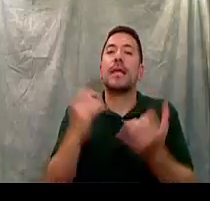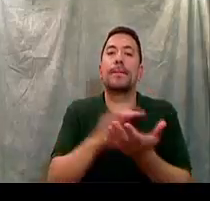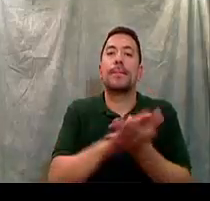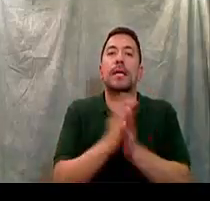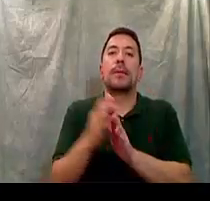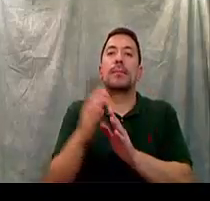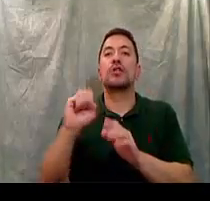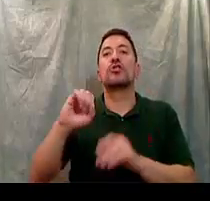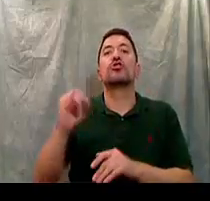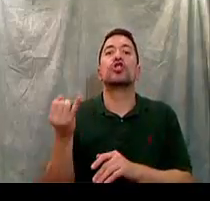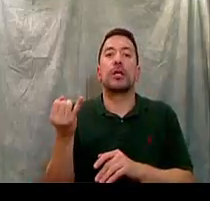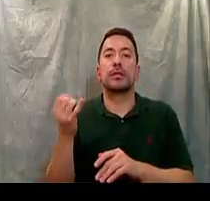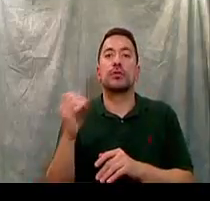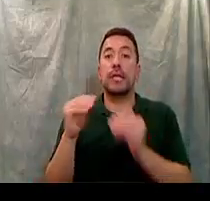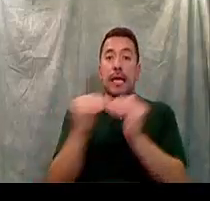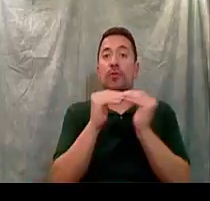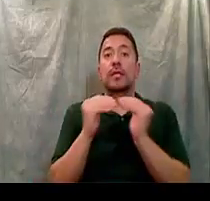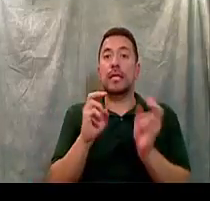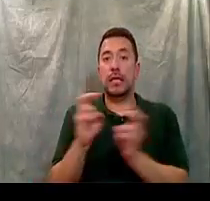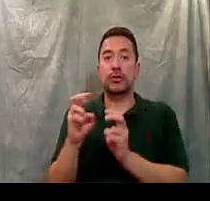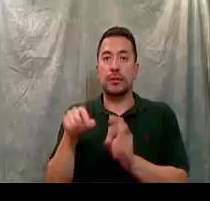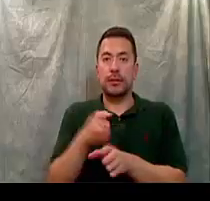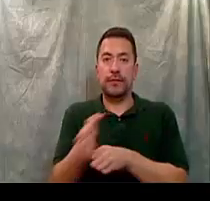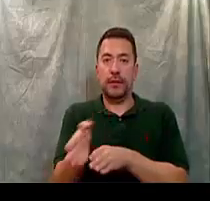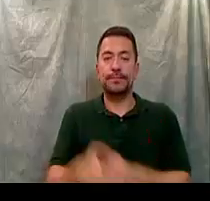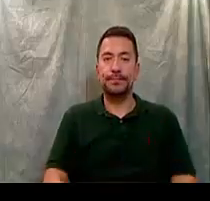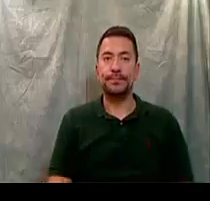social justice or equity issue in the field.